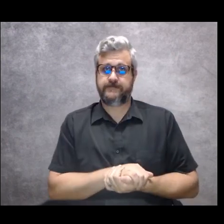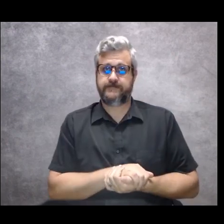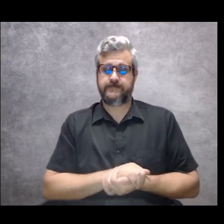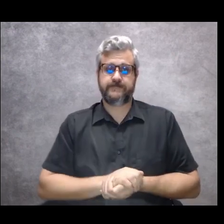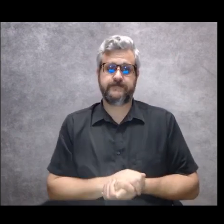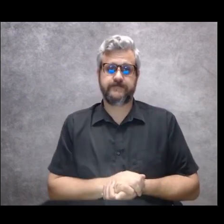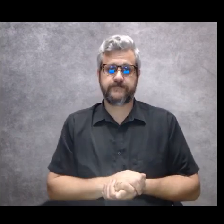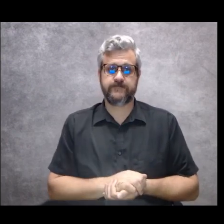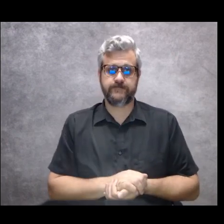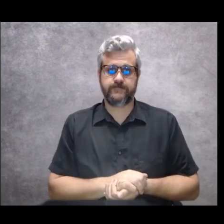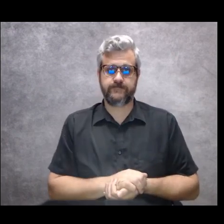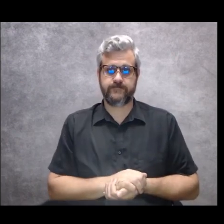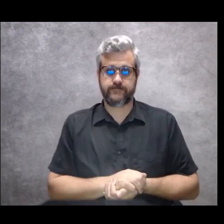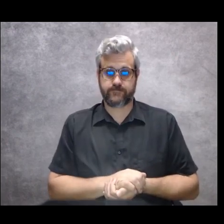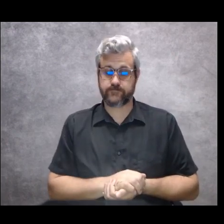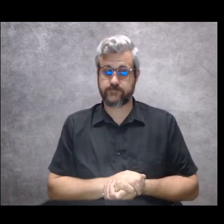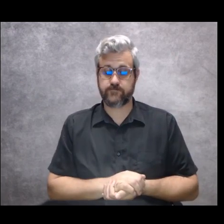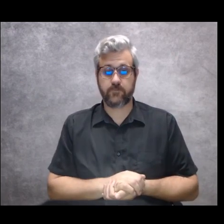When